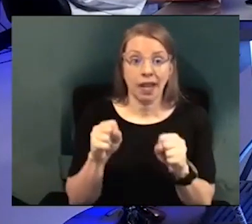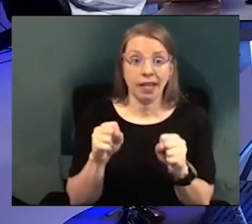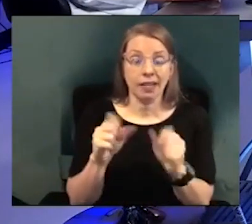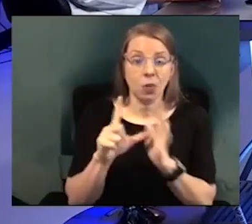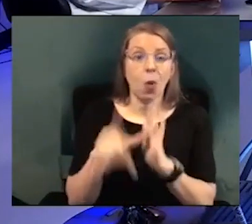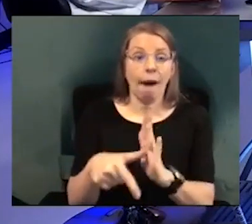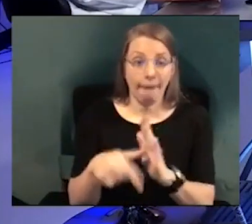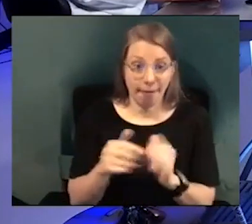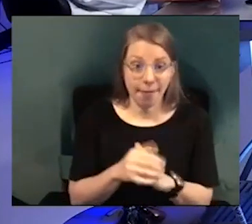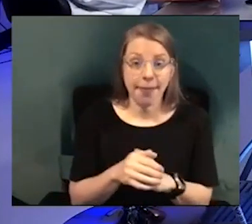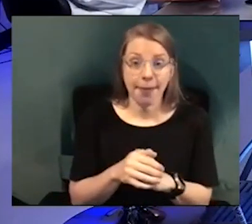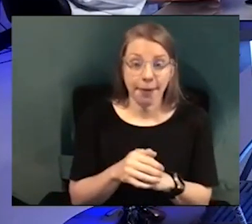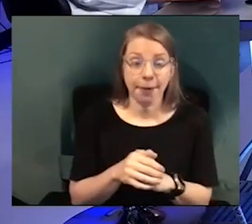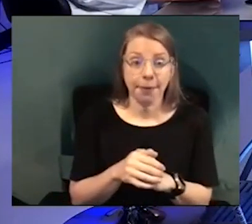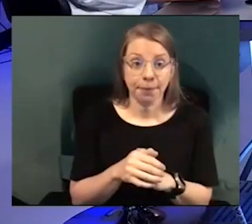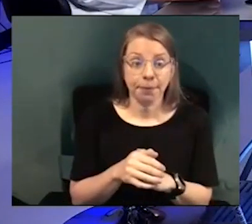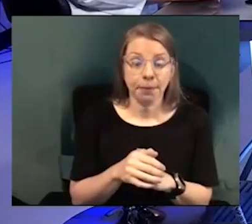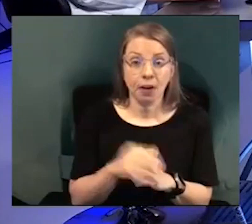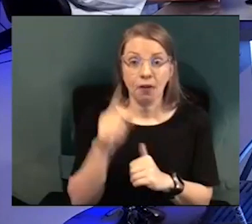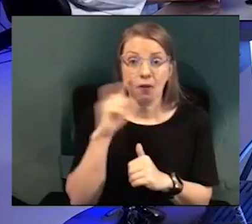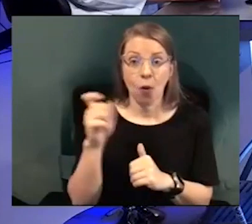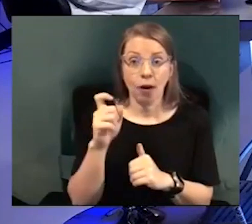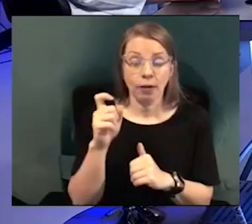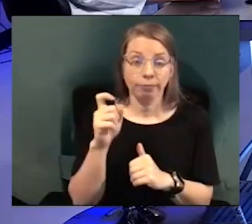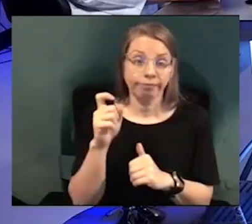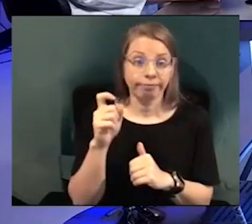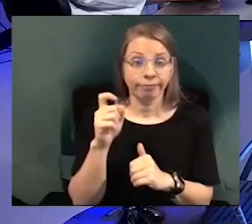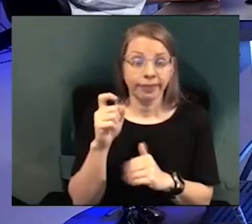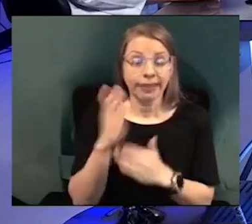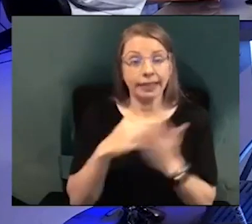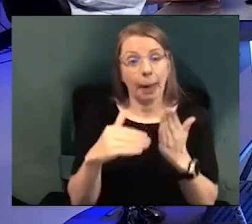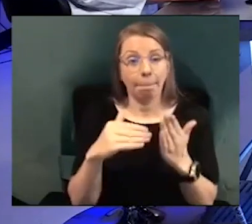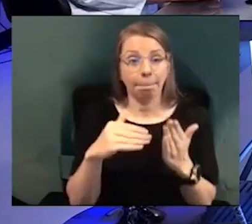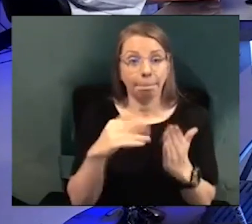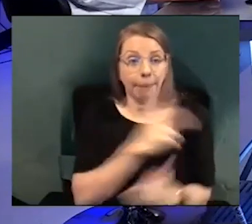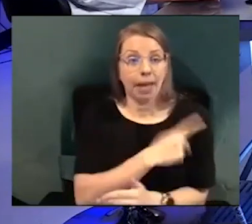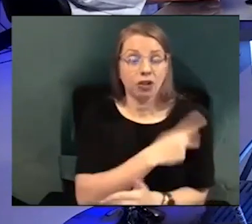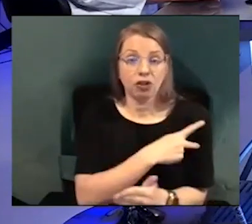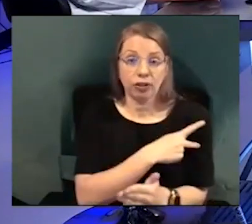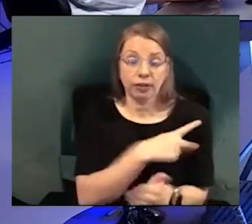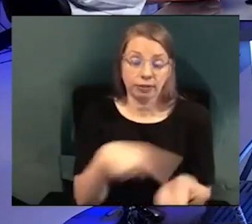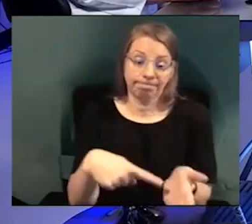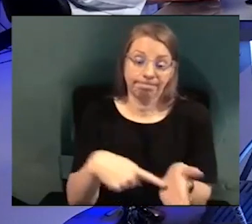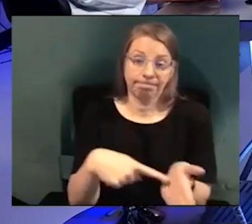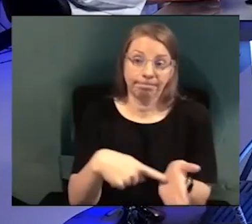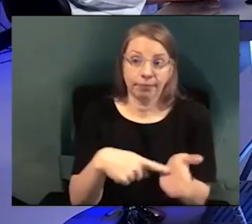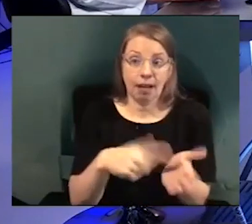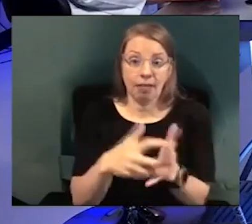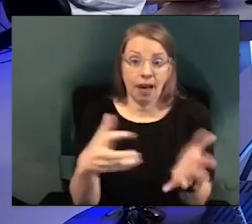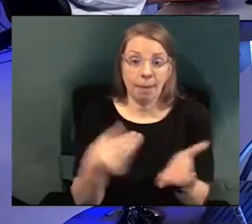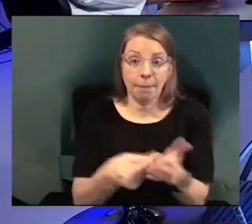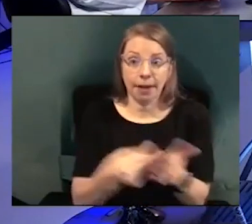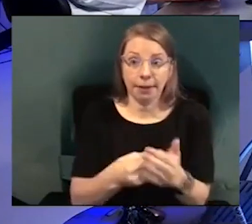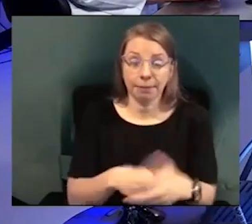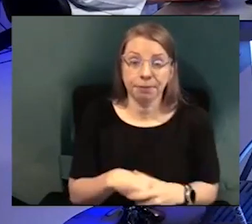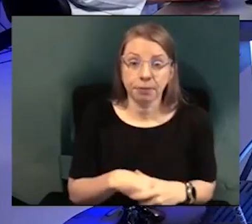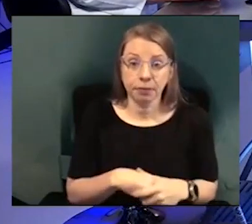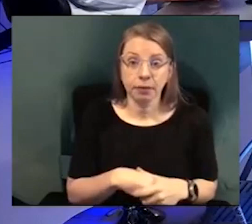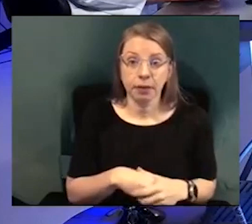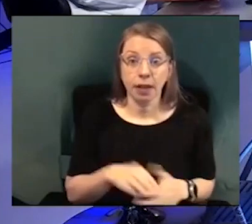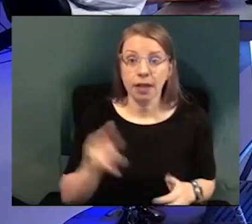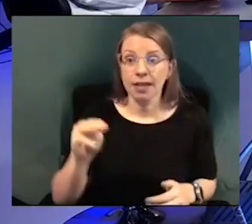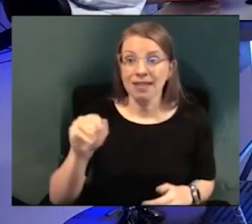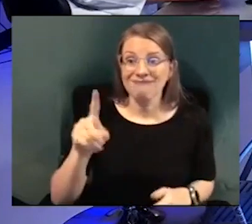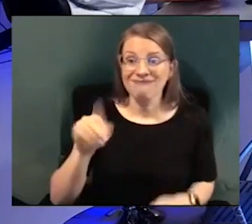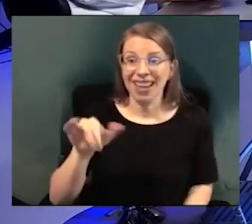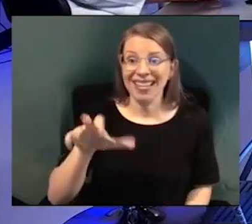accounts. So we are tracking that. Again, they're basically paying at Medicare rates when they That's pay. not a great rate, by the way. Not Just a in case great anybody rate.